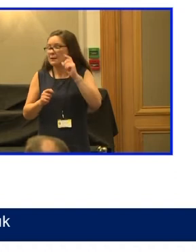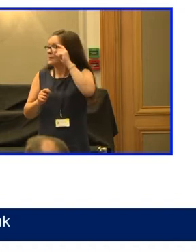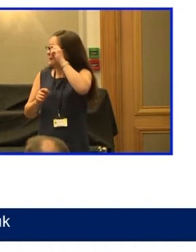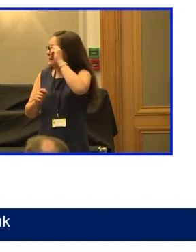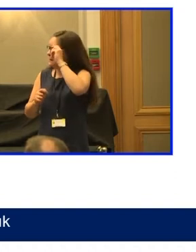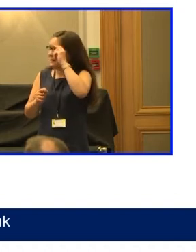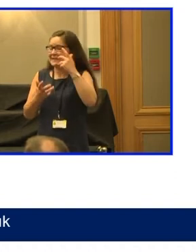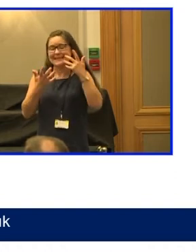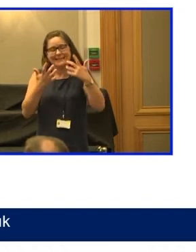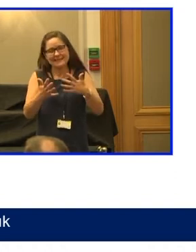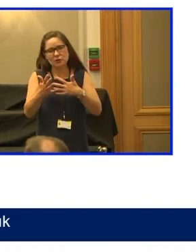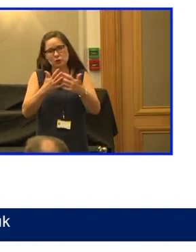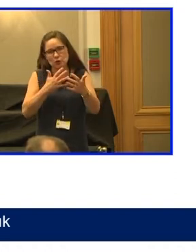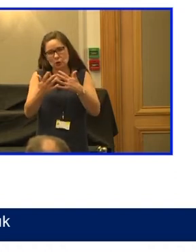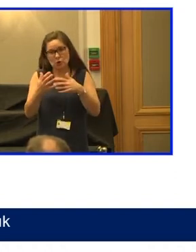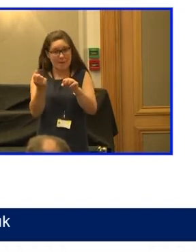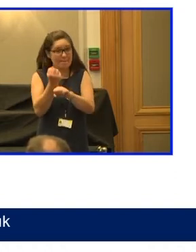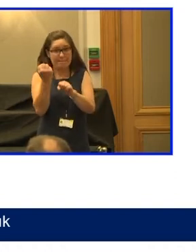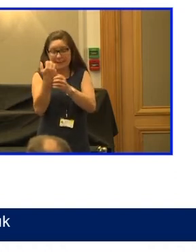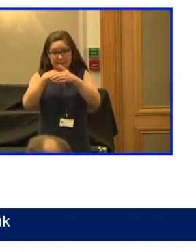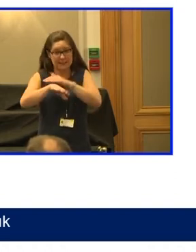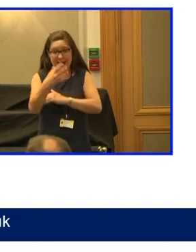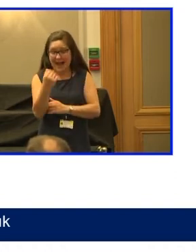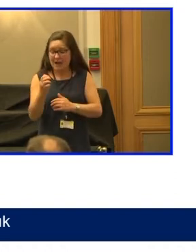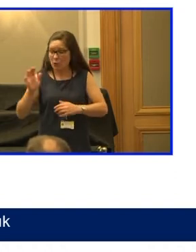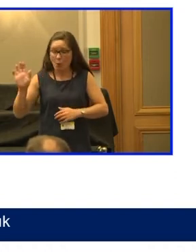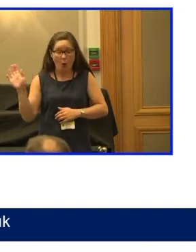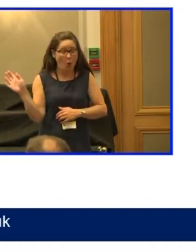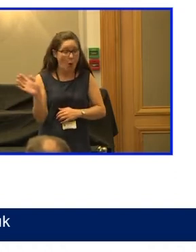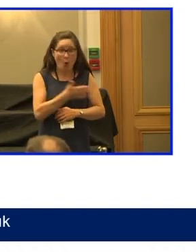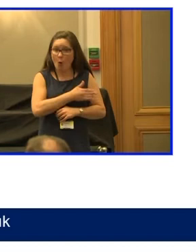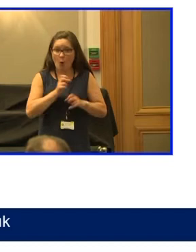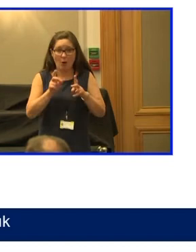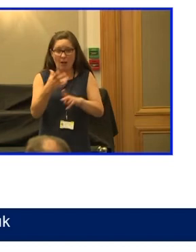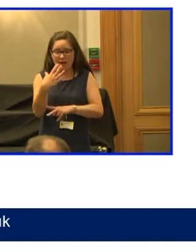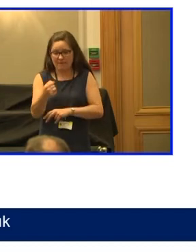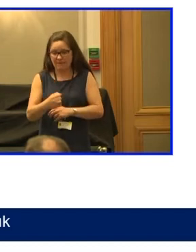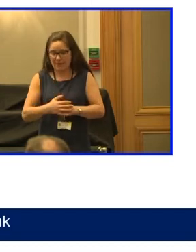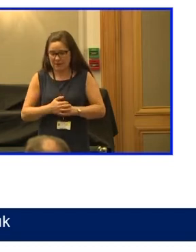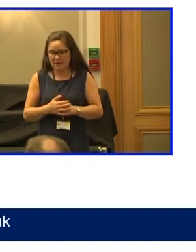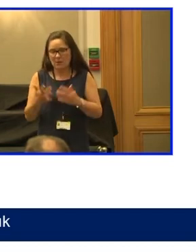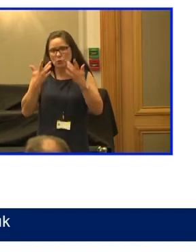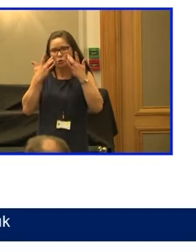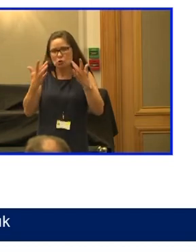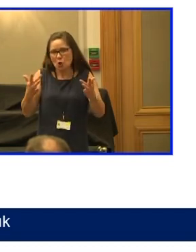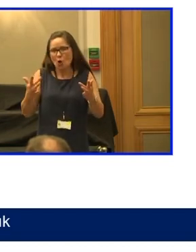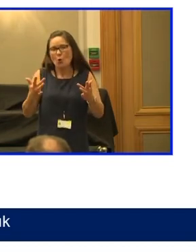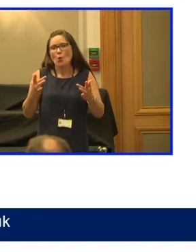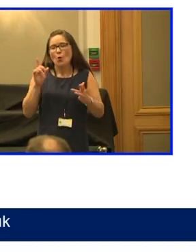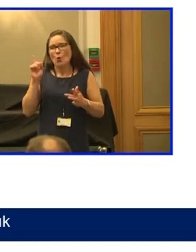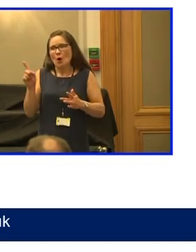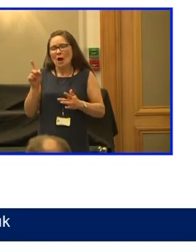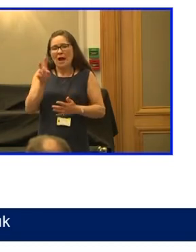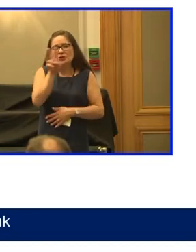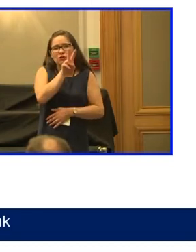built-in solution, which is on all systems, but I'm going to demonstrate Windows while I'm on it at the moment. is a screen reader. So for those that